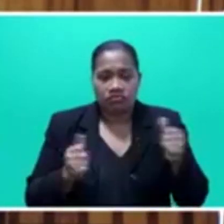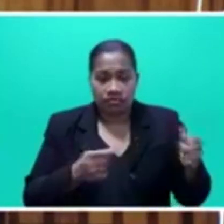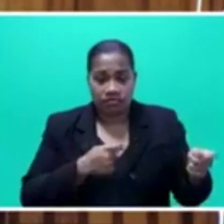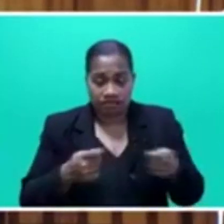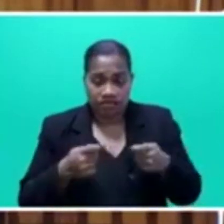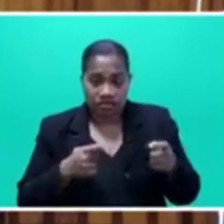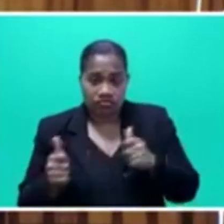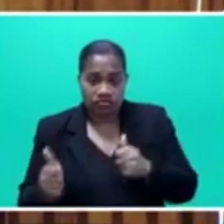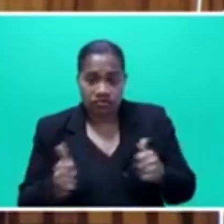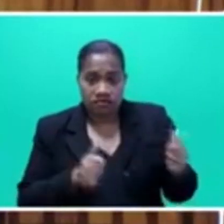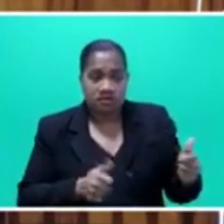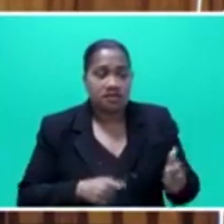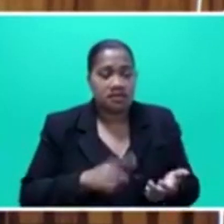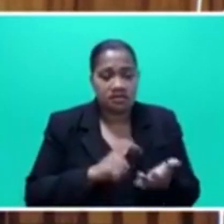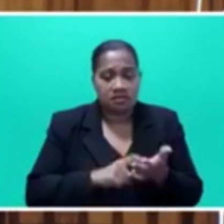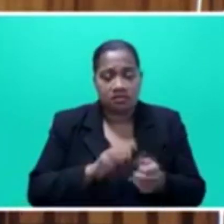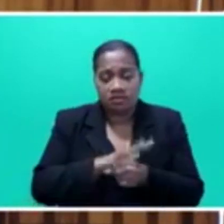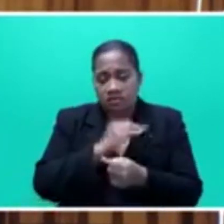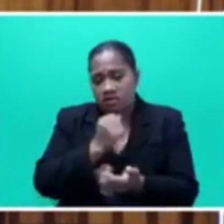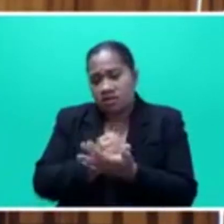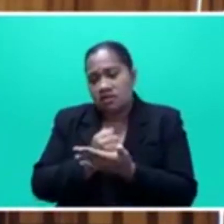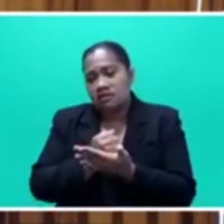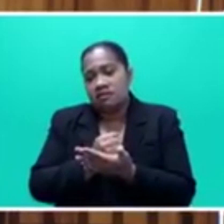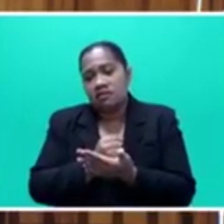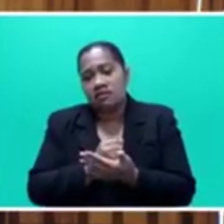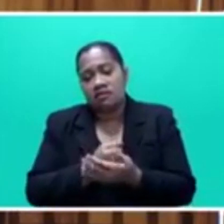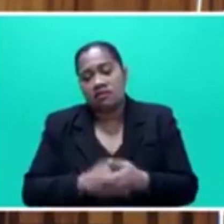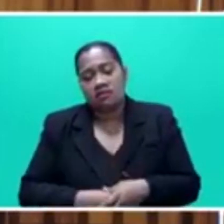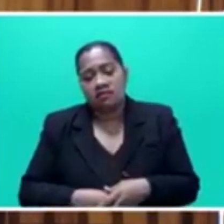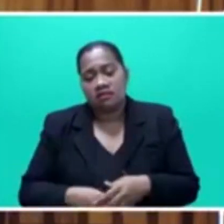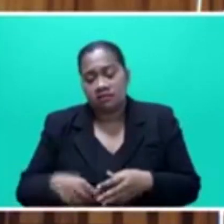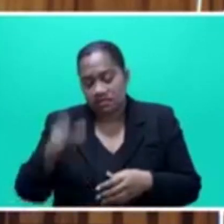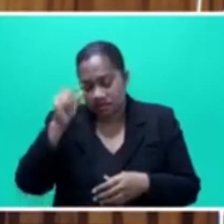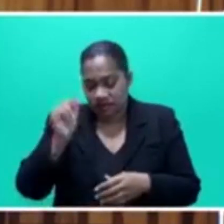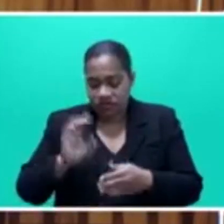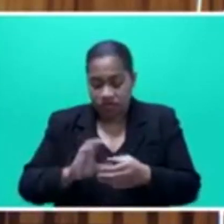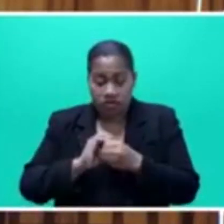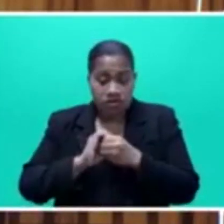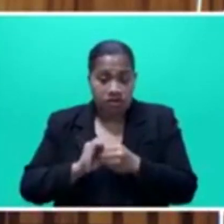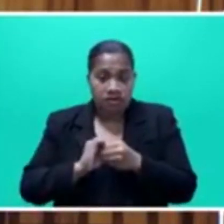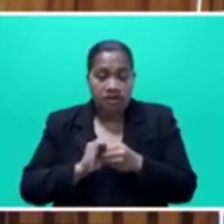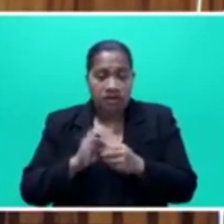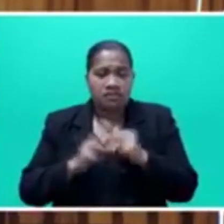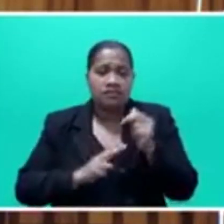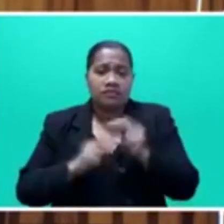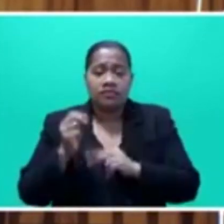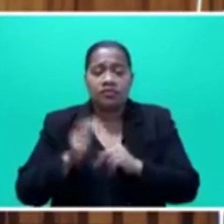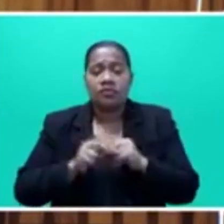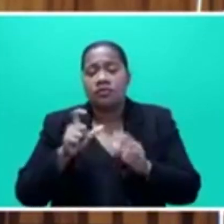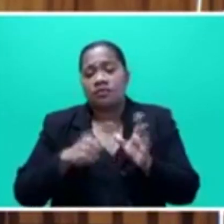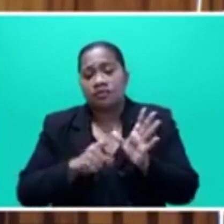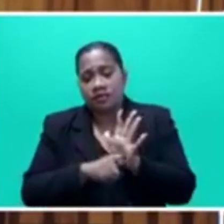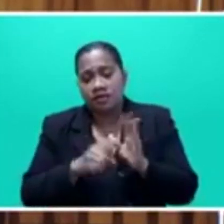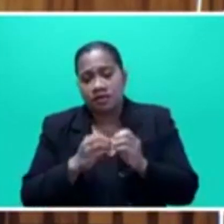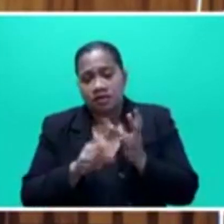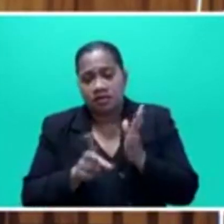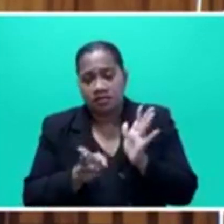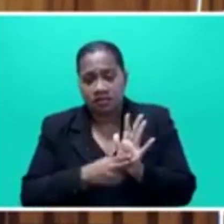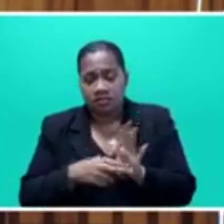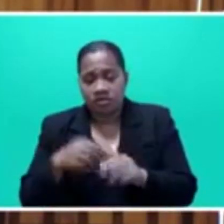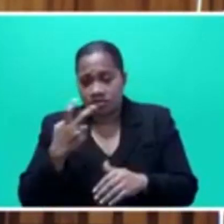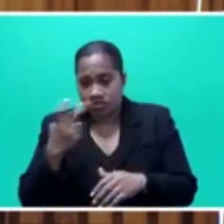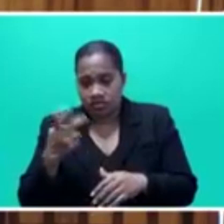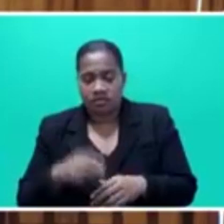will ensure a guaranteed carbon market price for Fijian forest owners and build carbon monitoring, reporting and verification capacity of Fijian